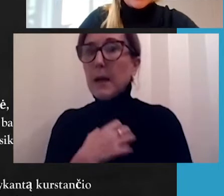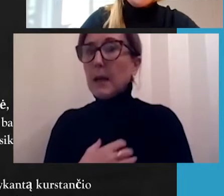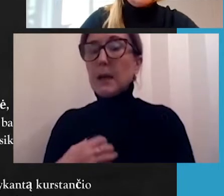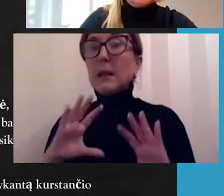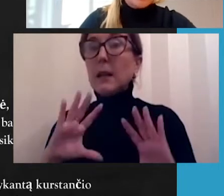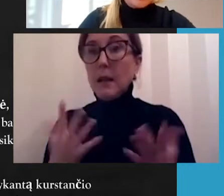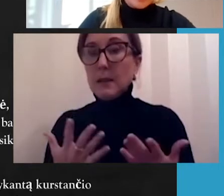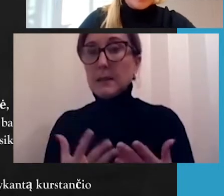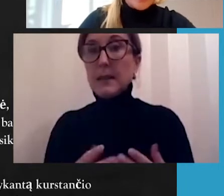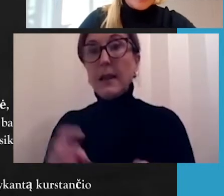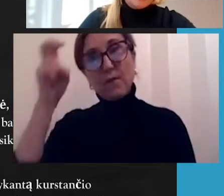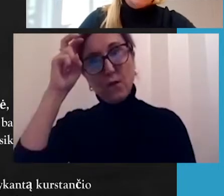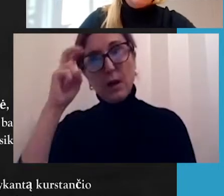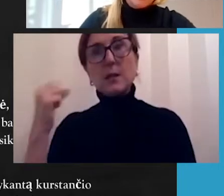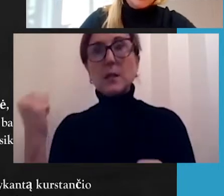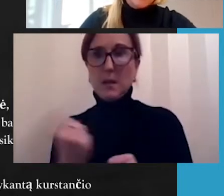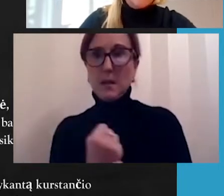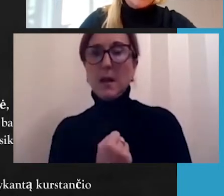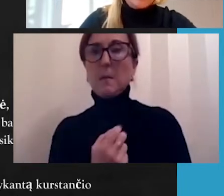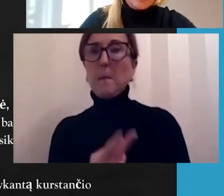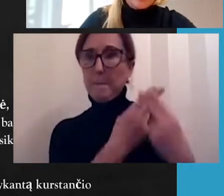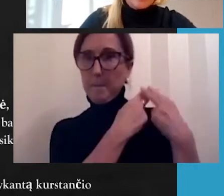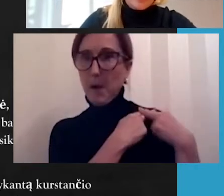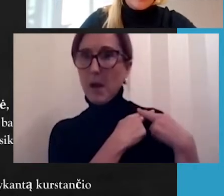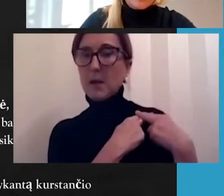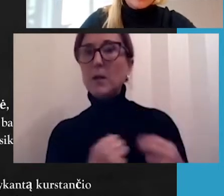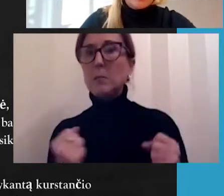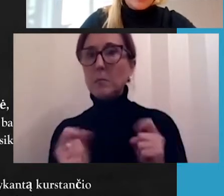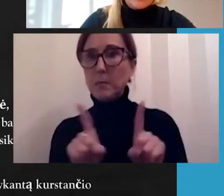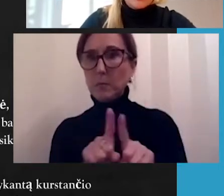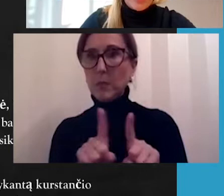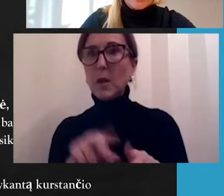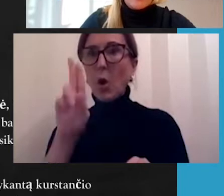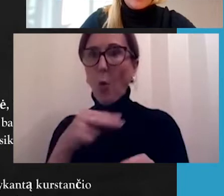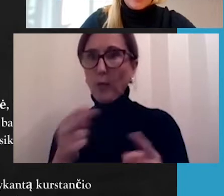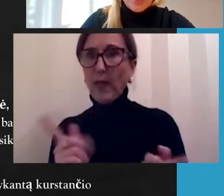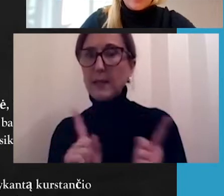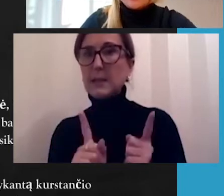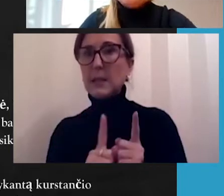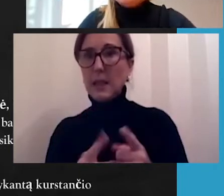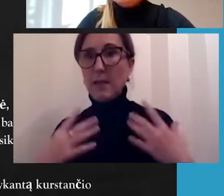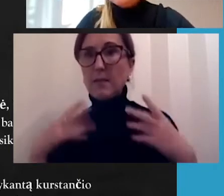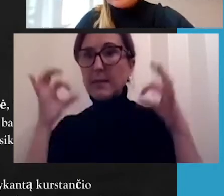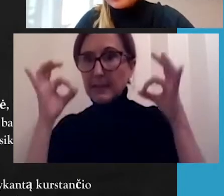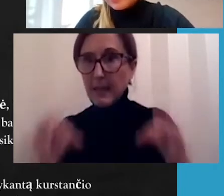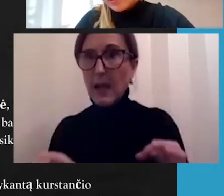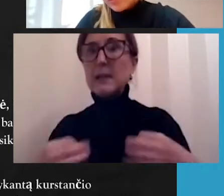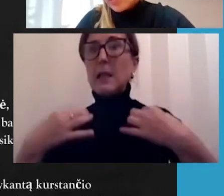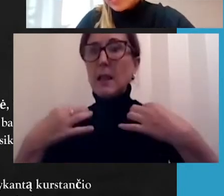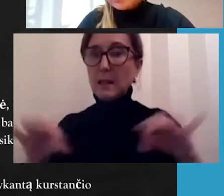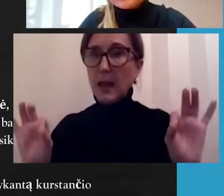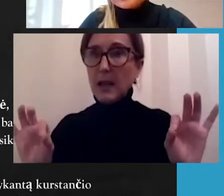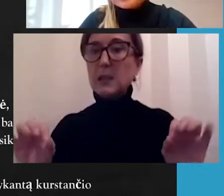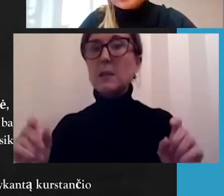and incitement of violence against a certain group of people, and the government has